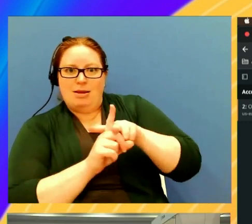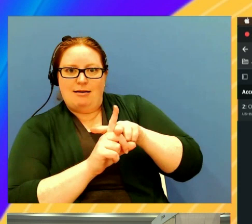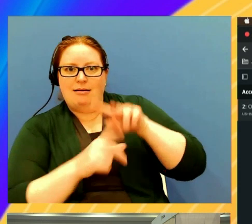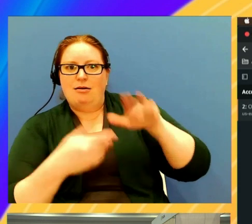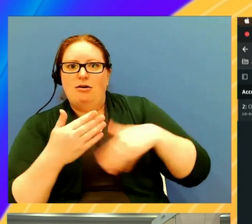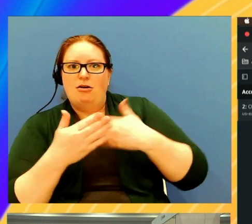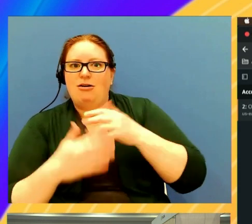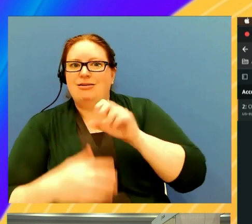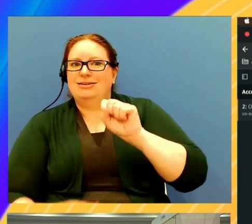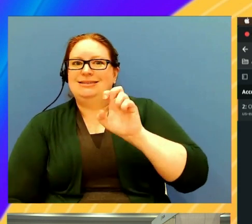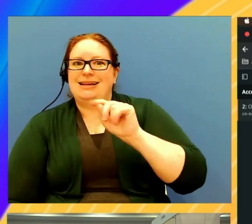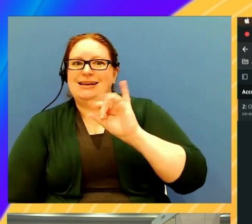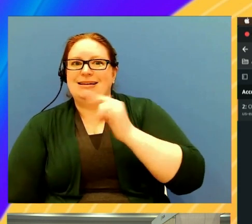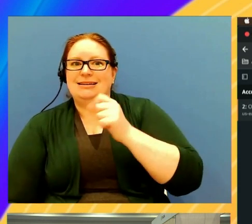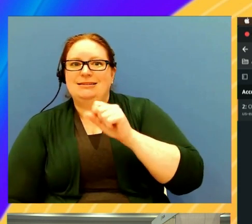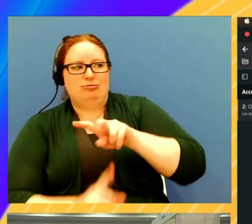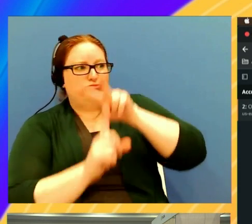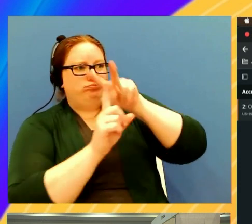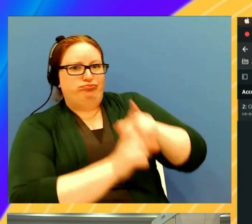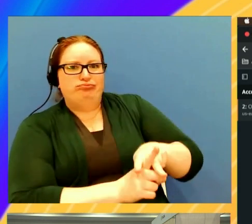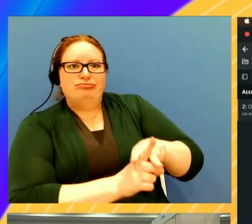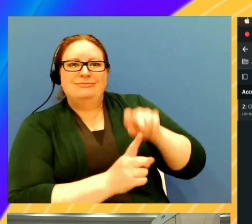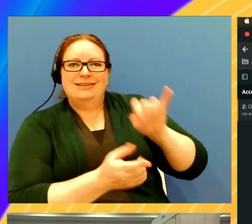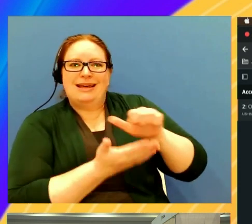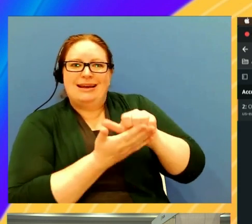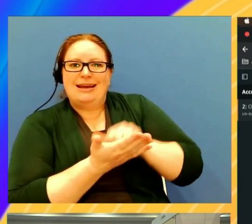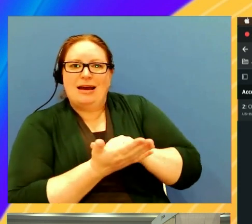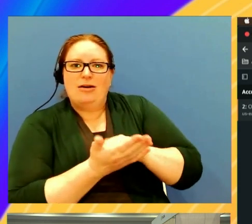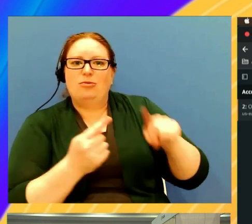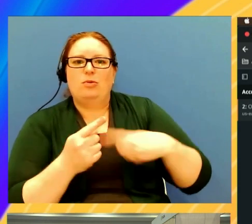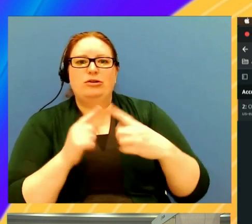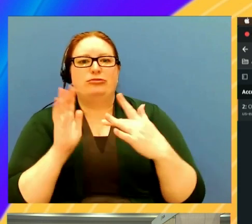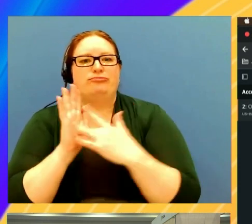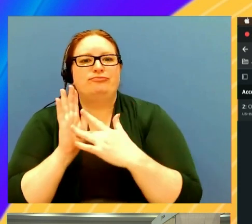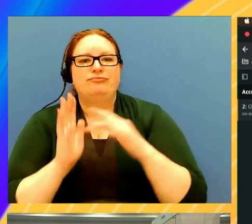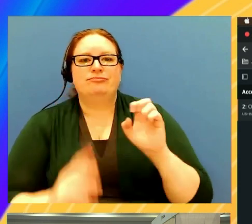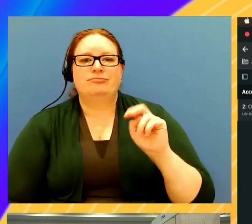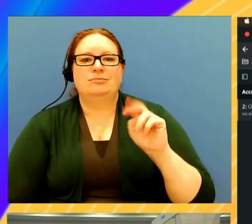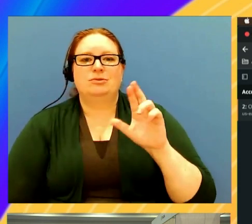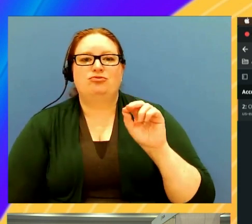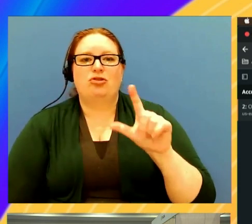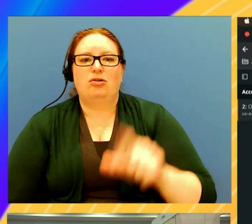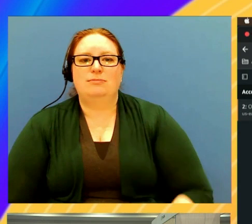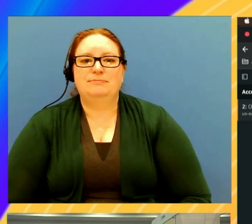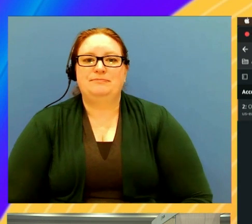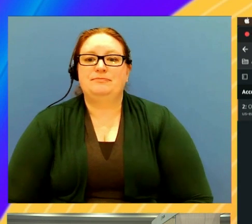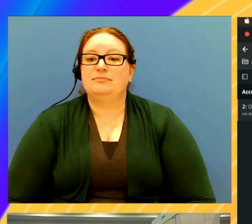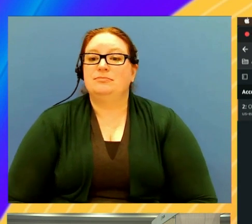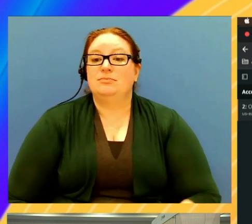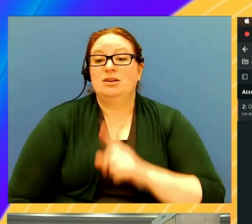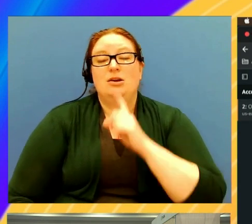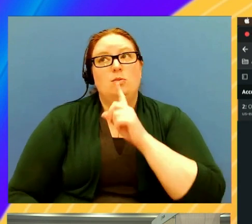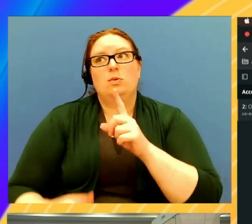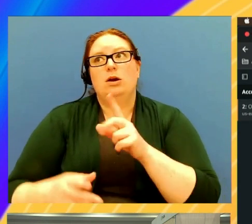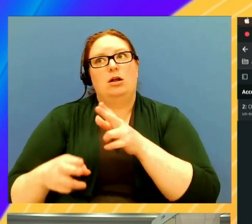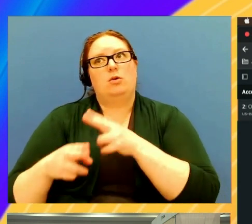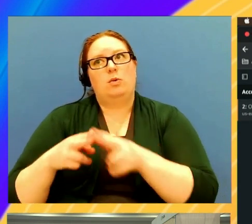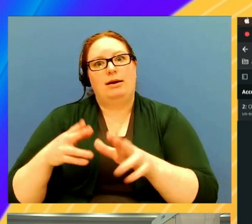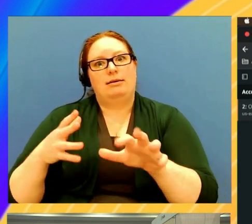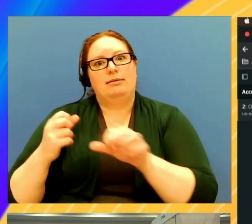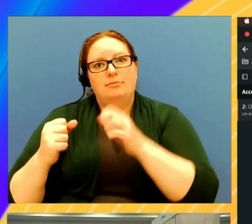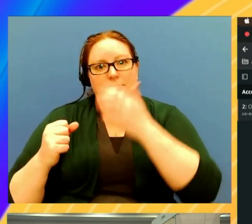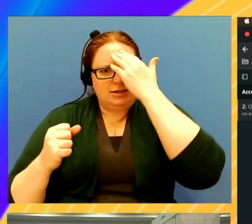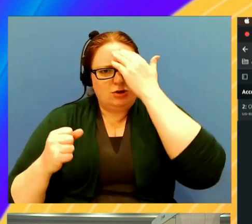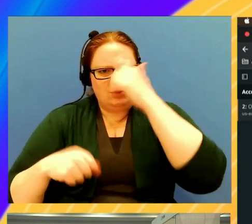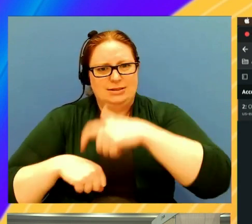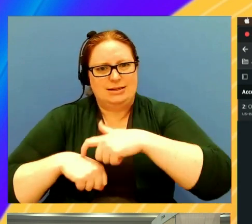directly to the account once you enroll it. Awesome. And real quick, because I know we're coming up on time though, but I think it's very important